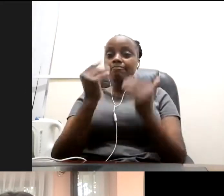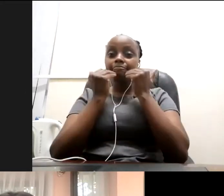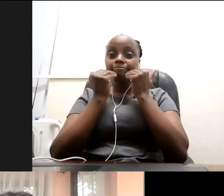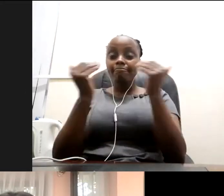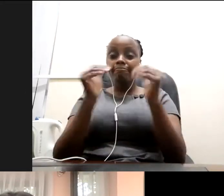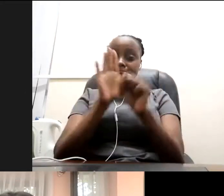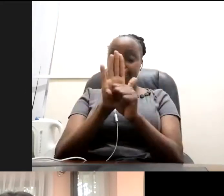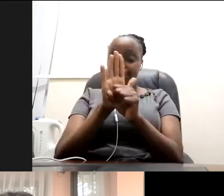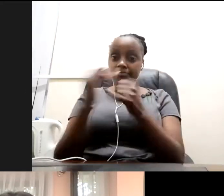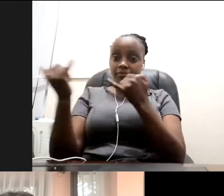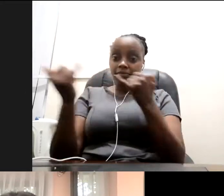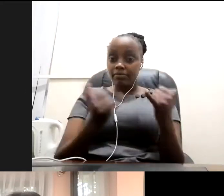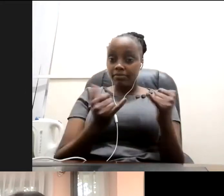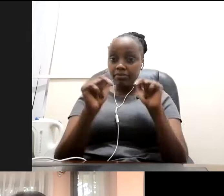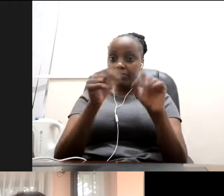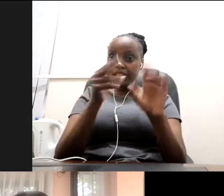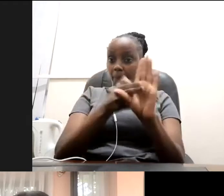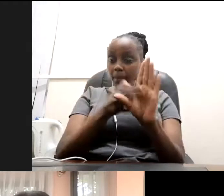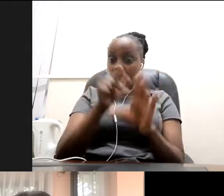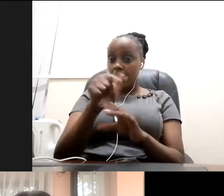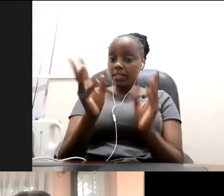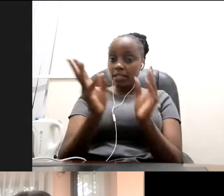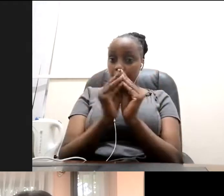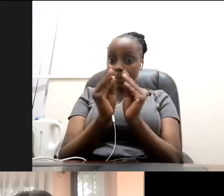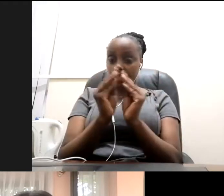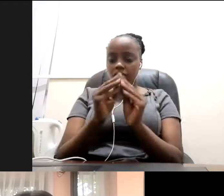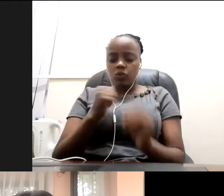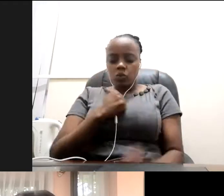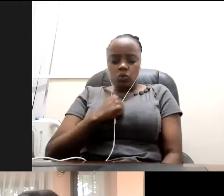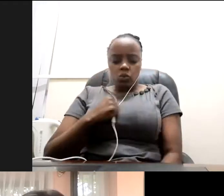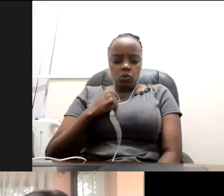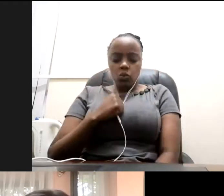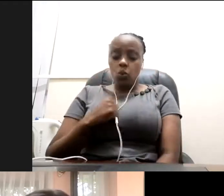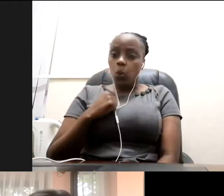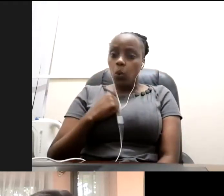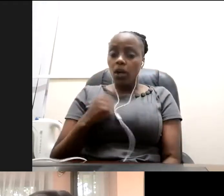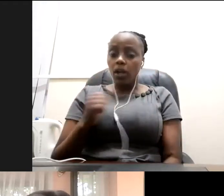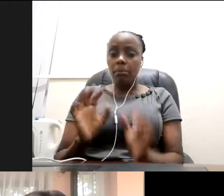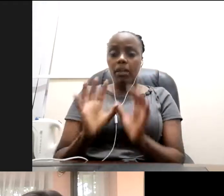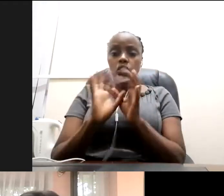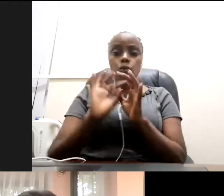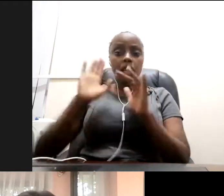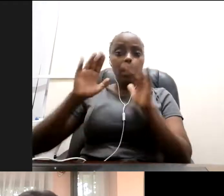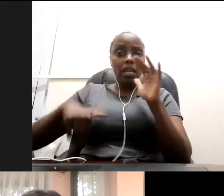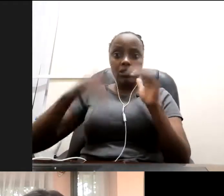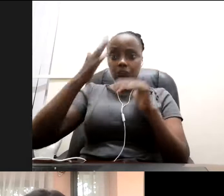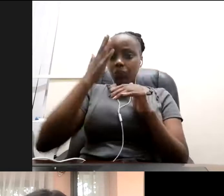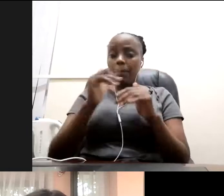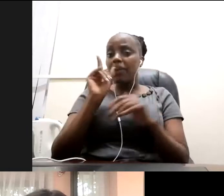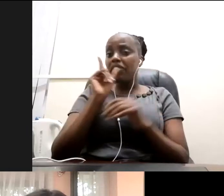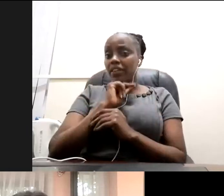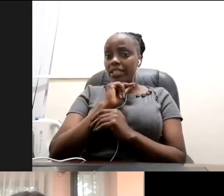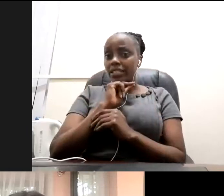inviting me to participate in this webinar, and I'm so sorry that I joined late. I literally just finished the